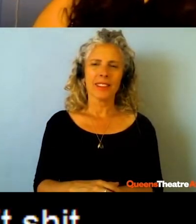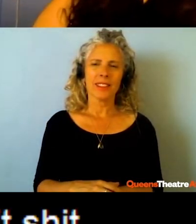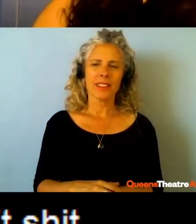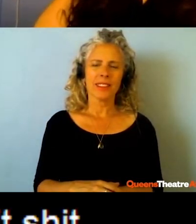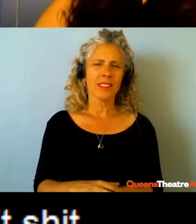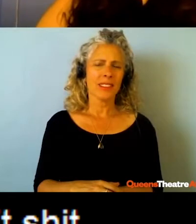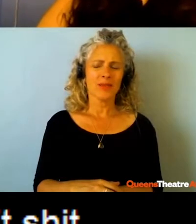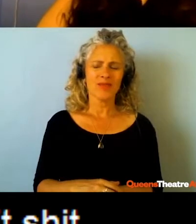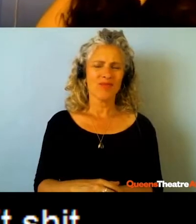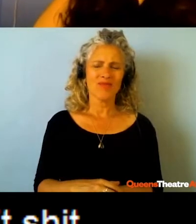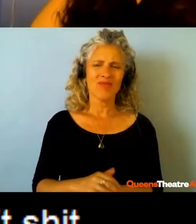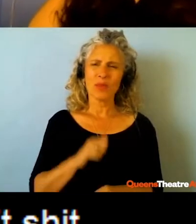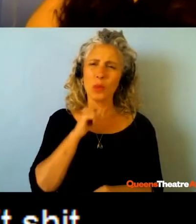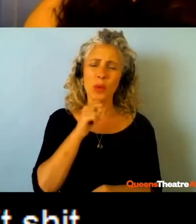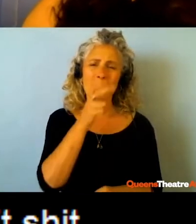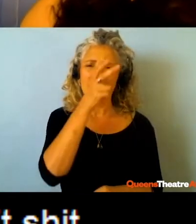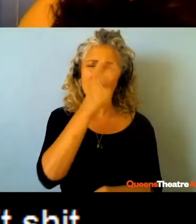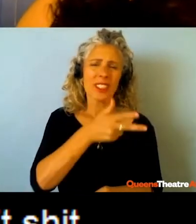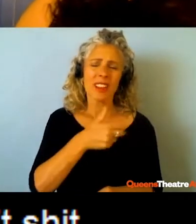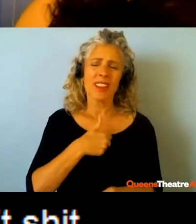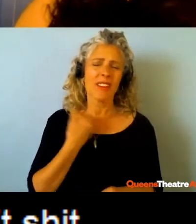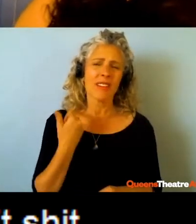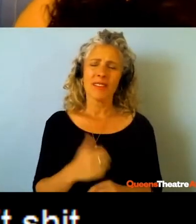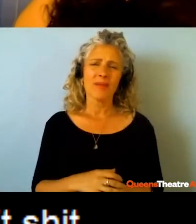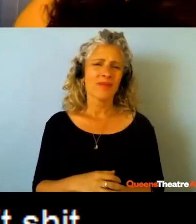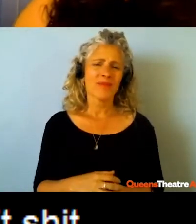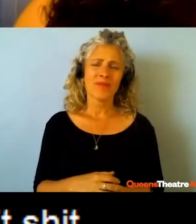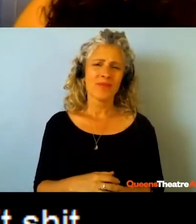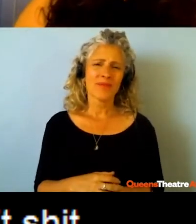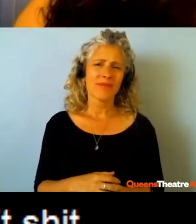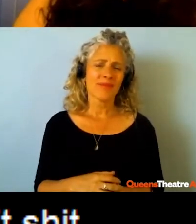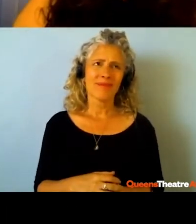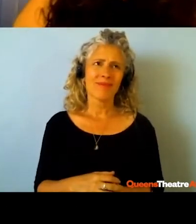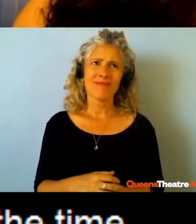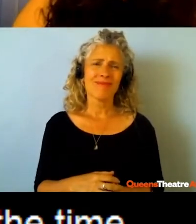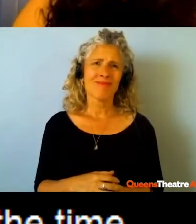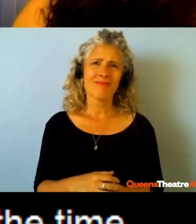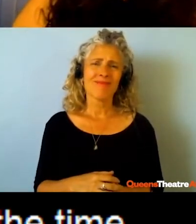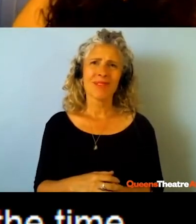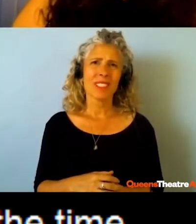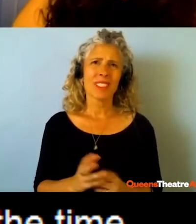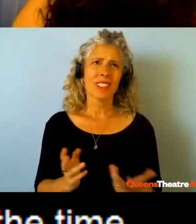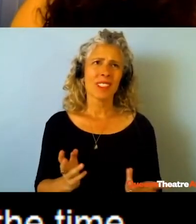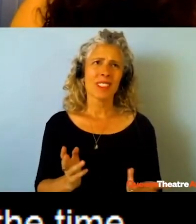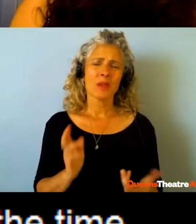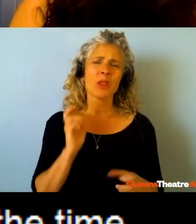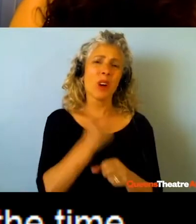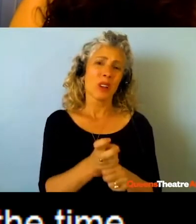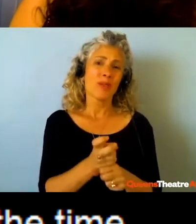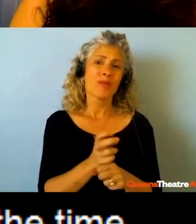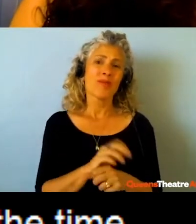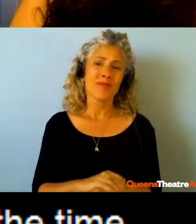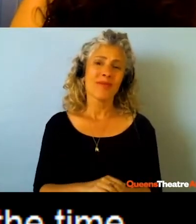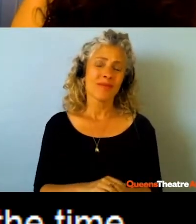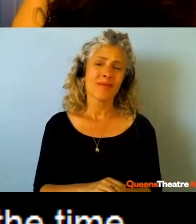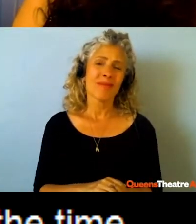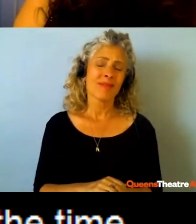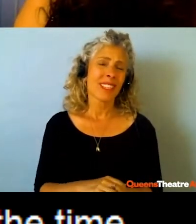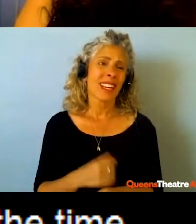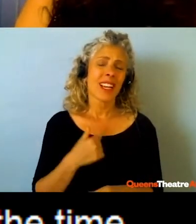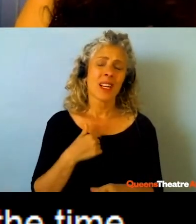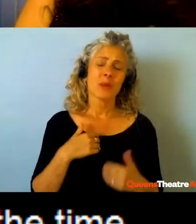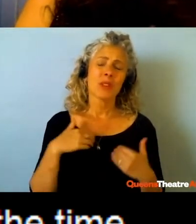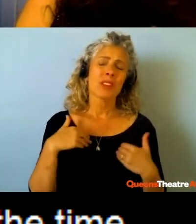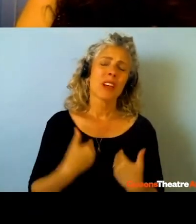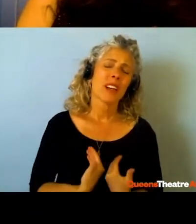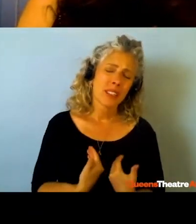It wasn't shit. It was just hard. I was so tired all the time, it was difficult to